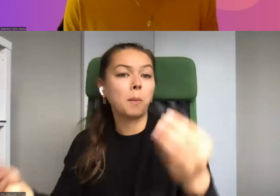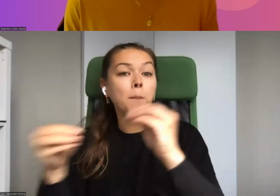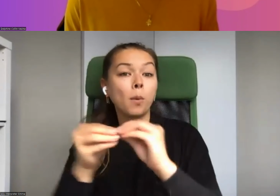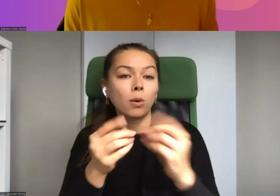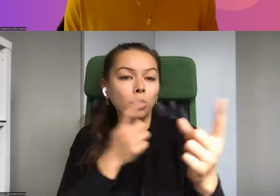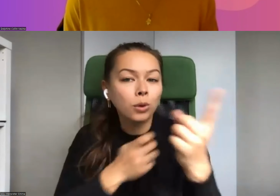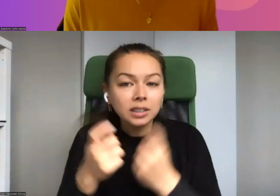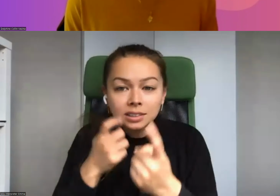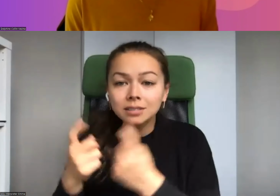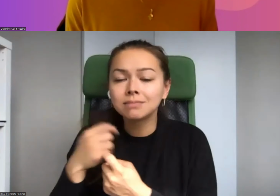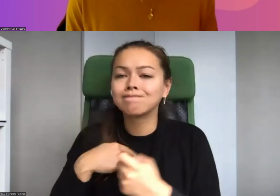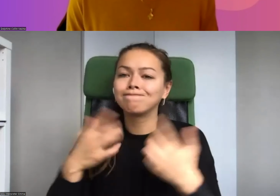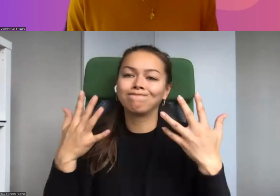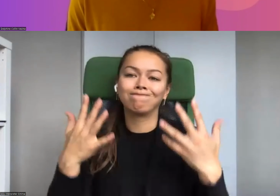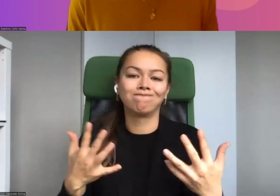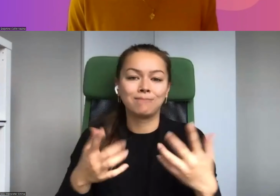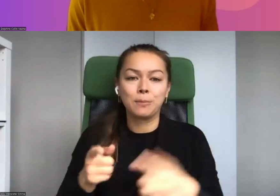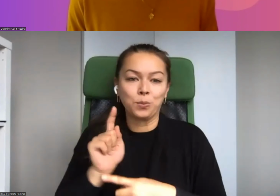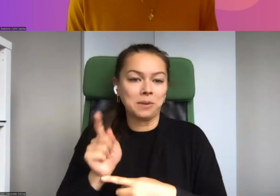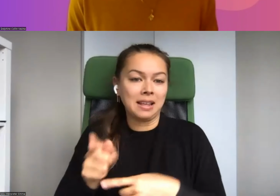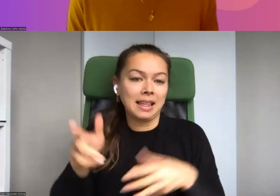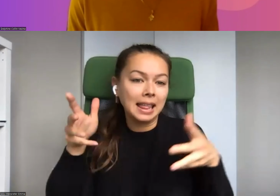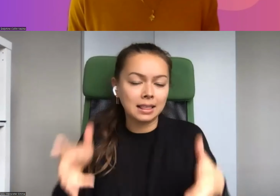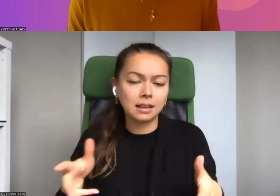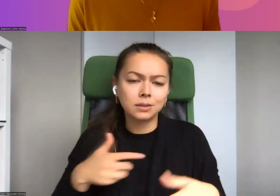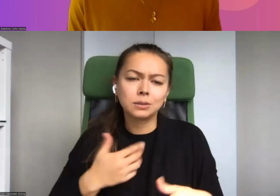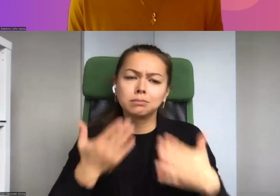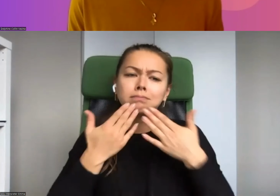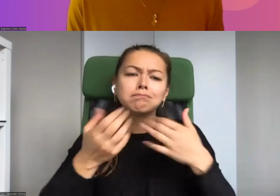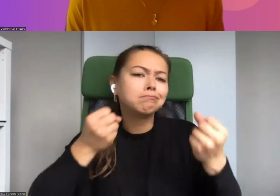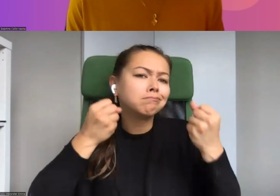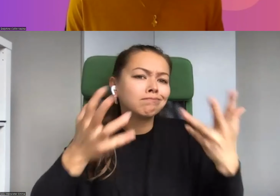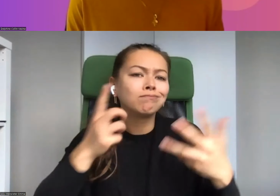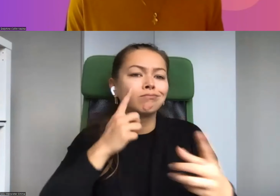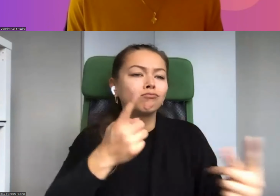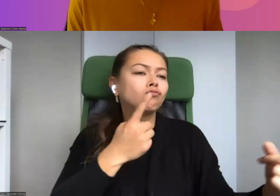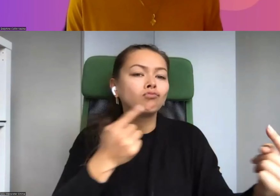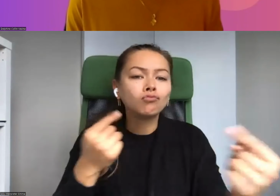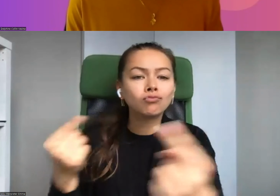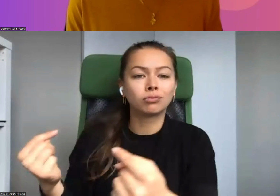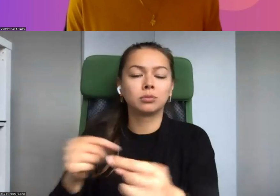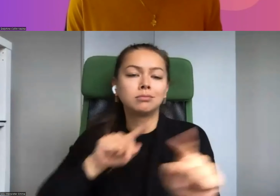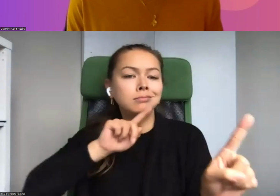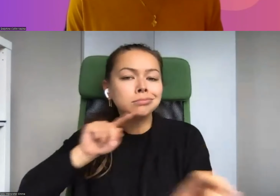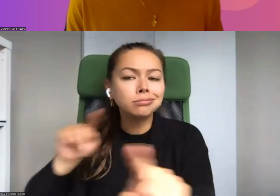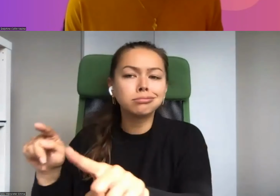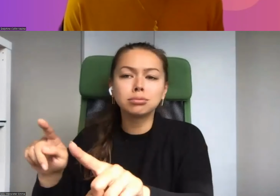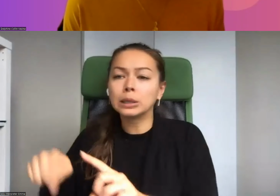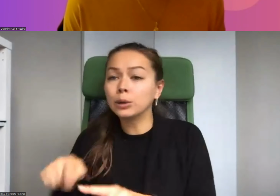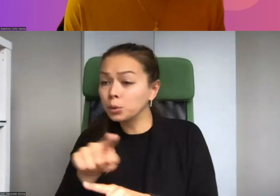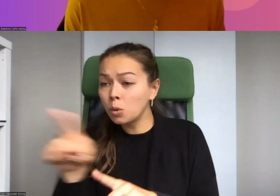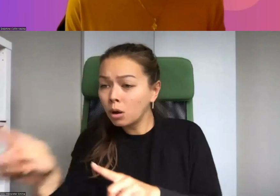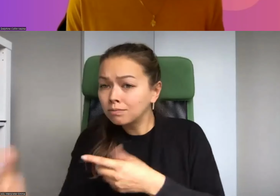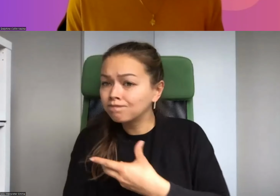much for answering the questions. Thank you to all the participants who have been here